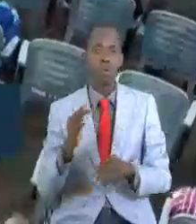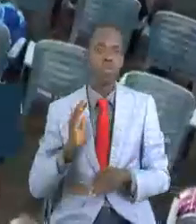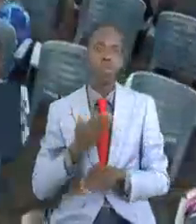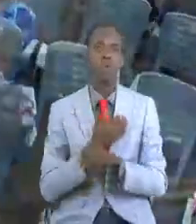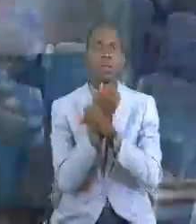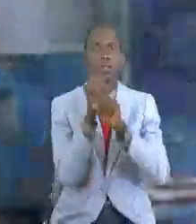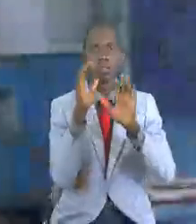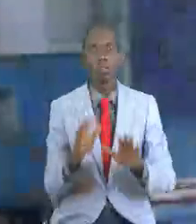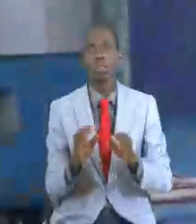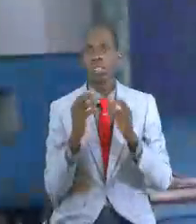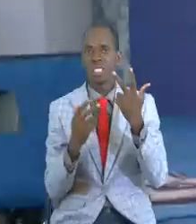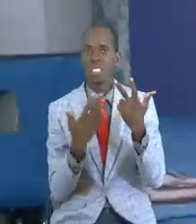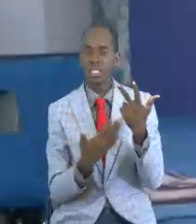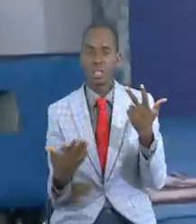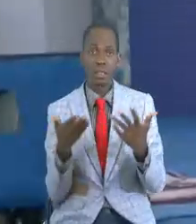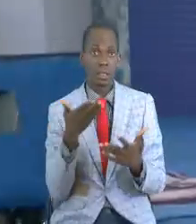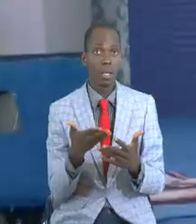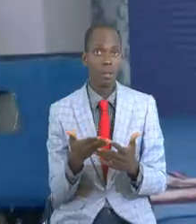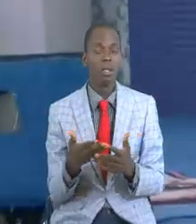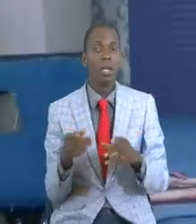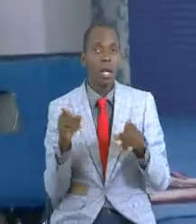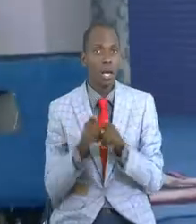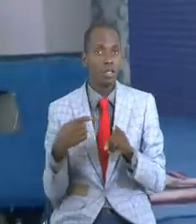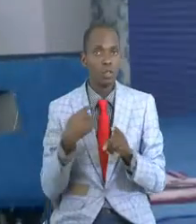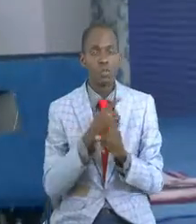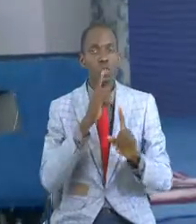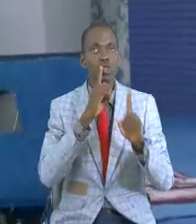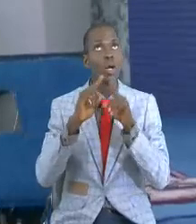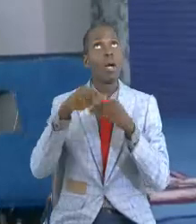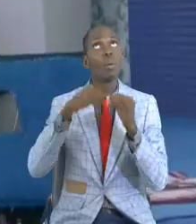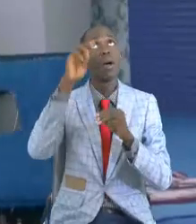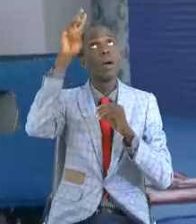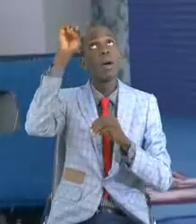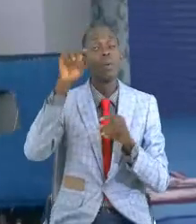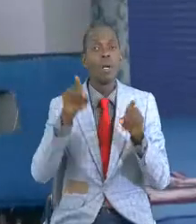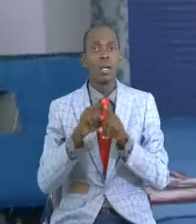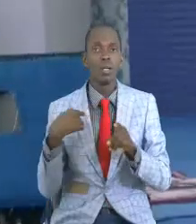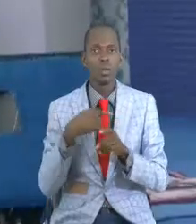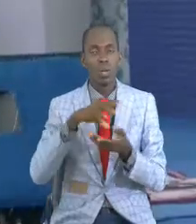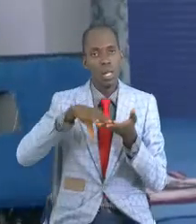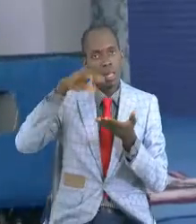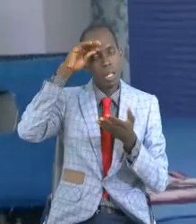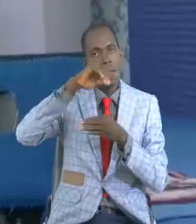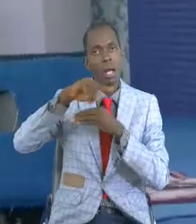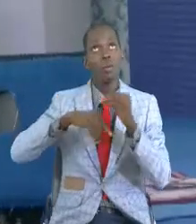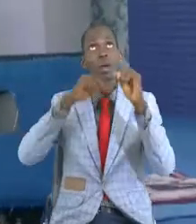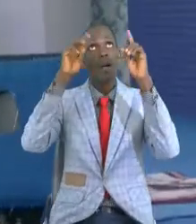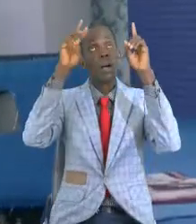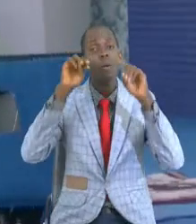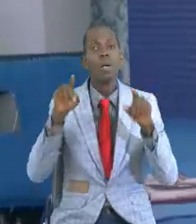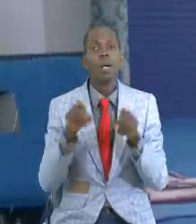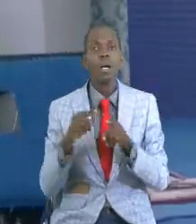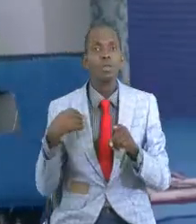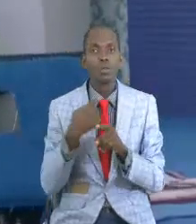talk about him, as we think about him, as we learn about him, as we